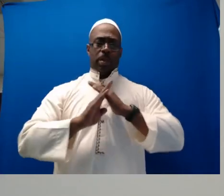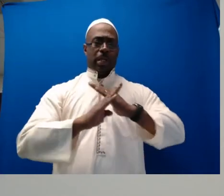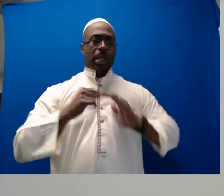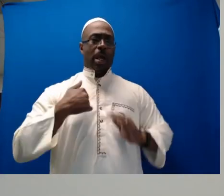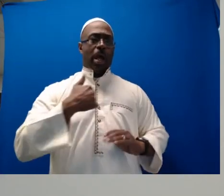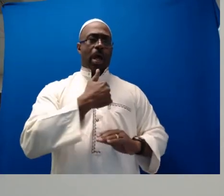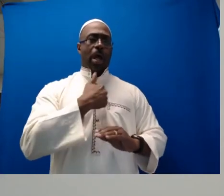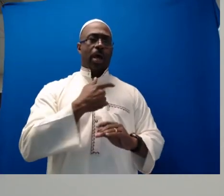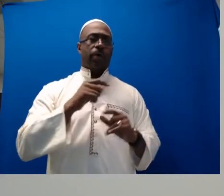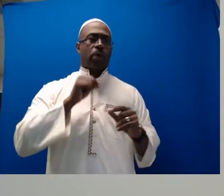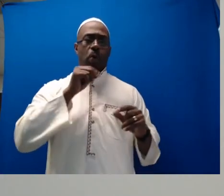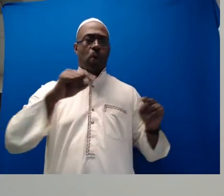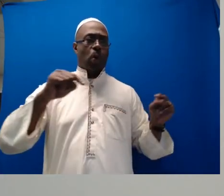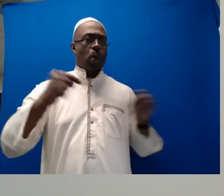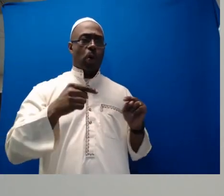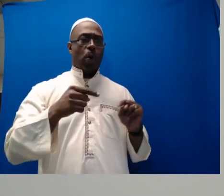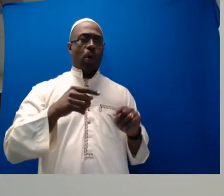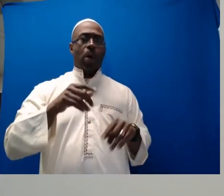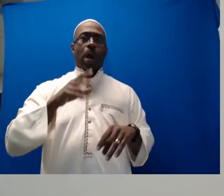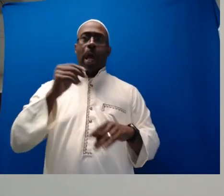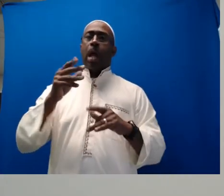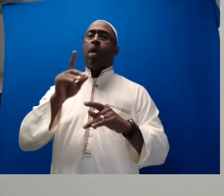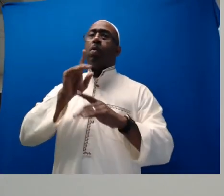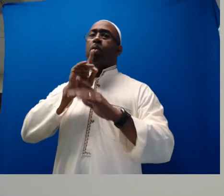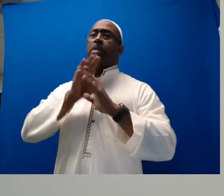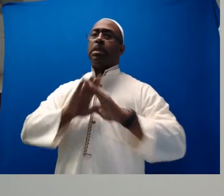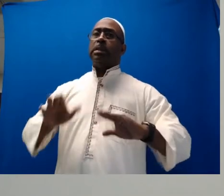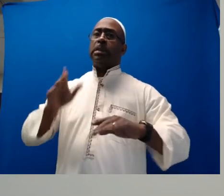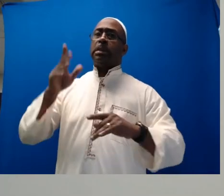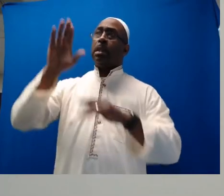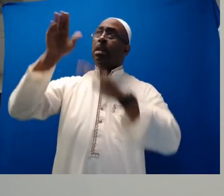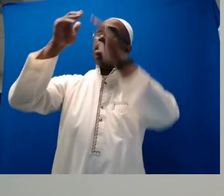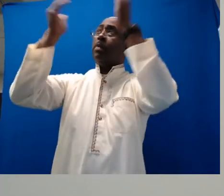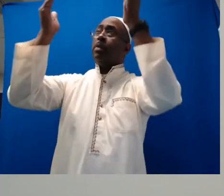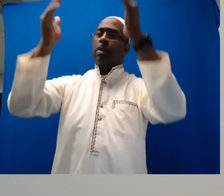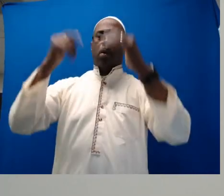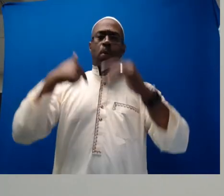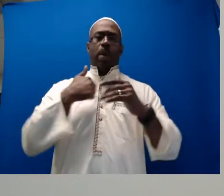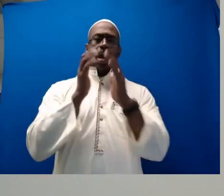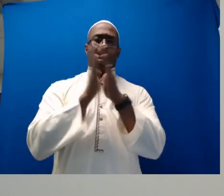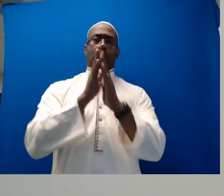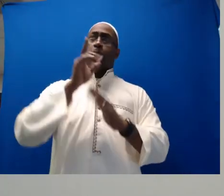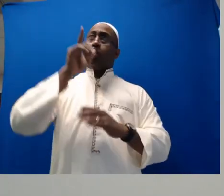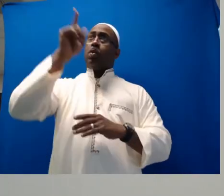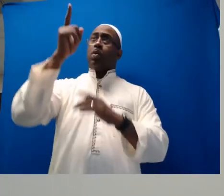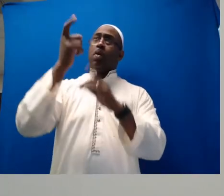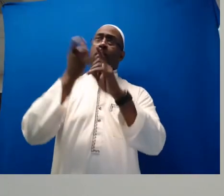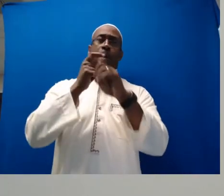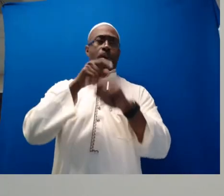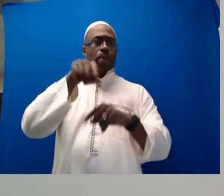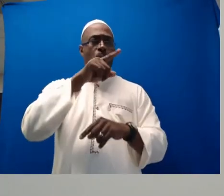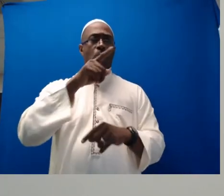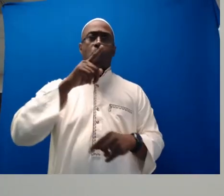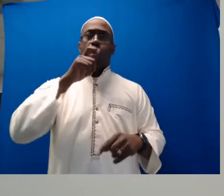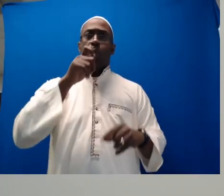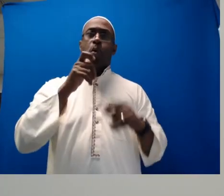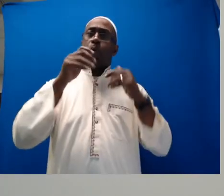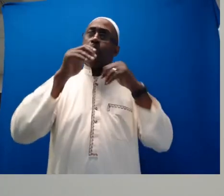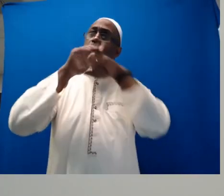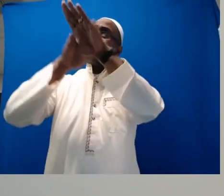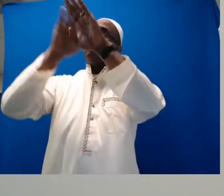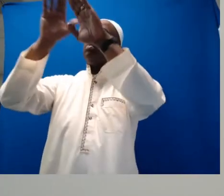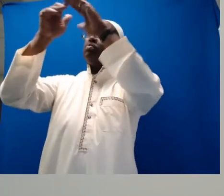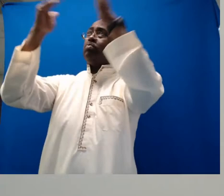being punished even the least in the hereafter. Ya Allah, we ask you that you bless us to be from those who will enter into the best of